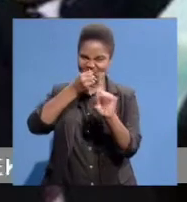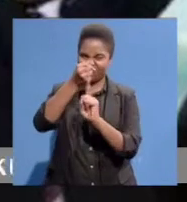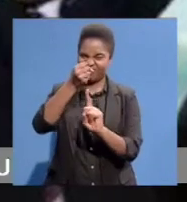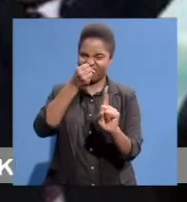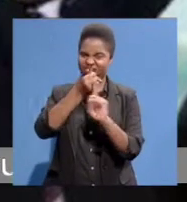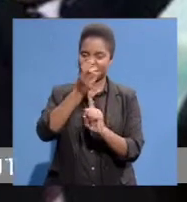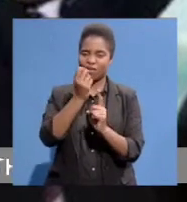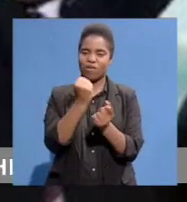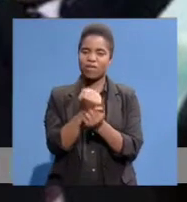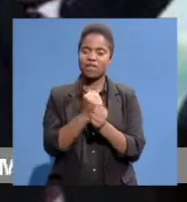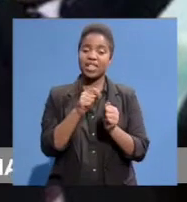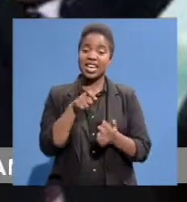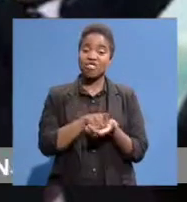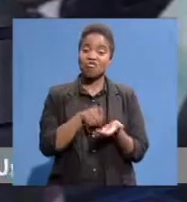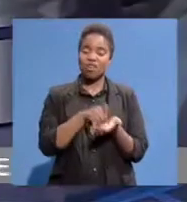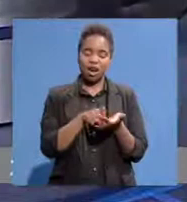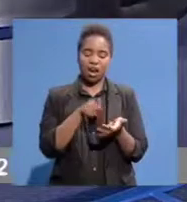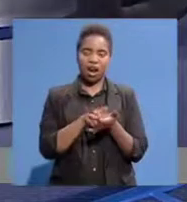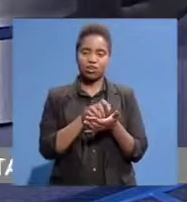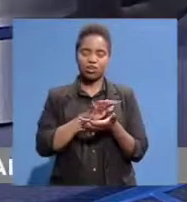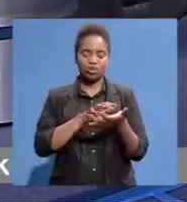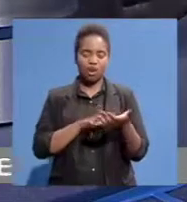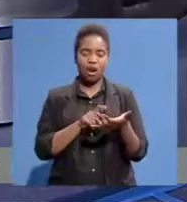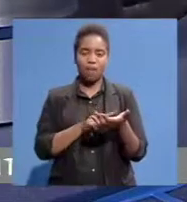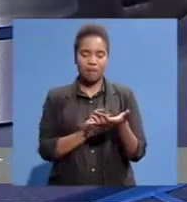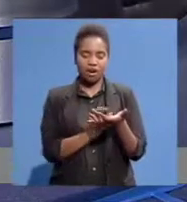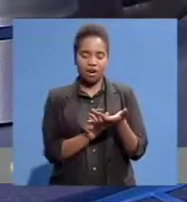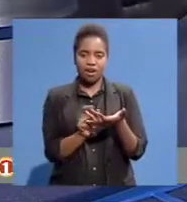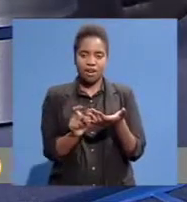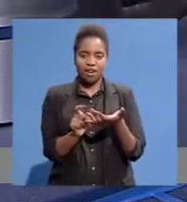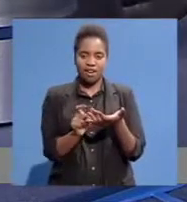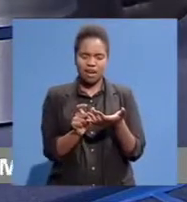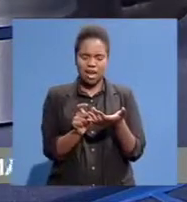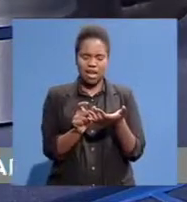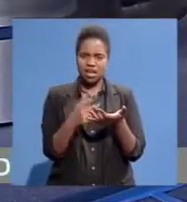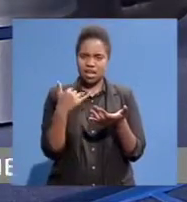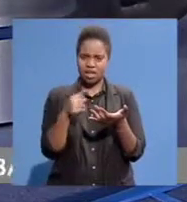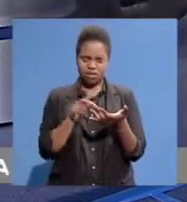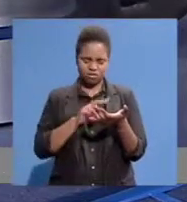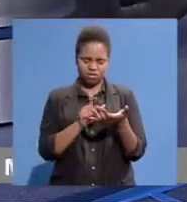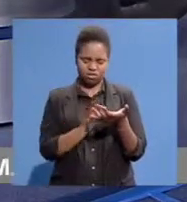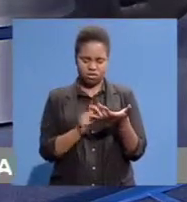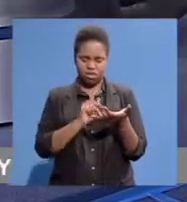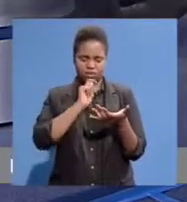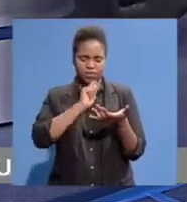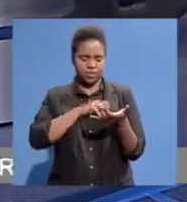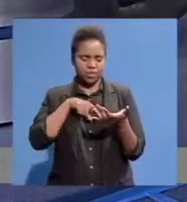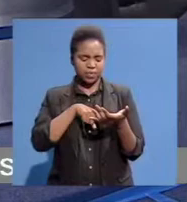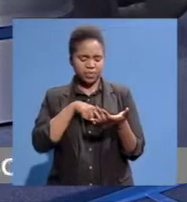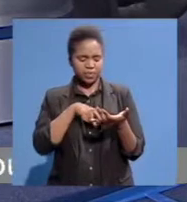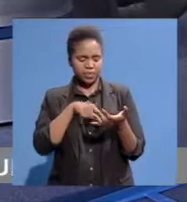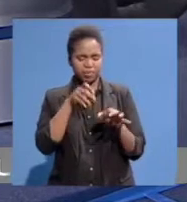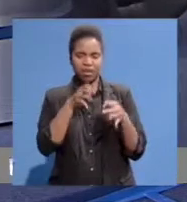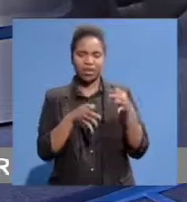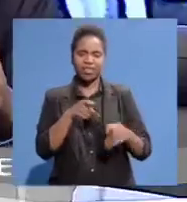writing songs covertly, but there were other underlying things that Chico was involved with in terms of what the struggle was all